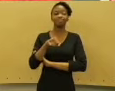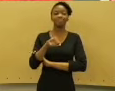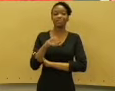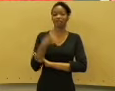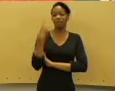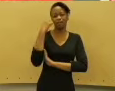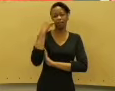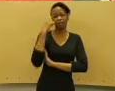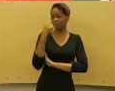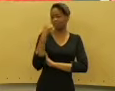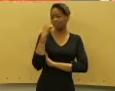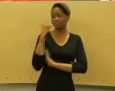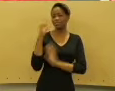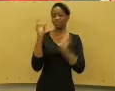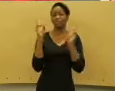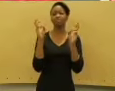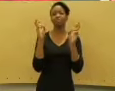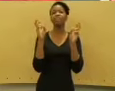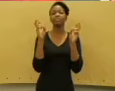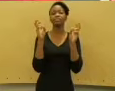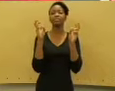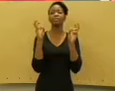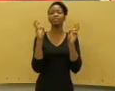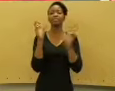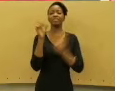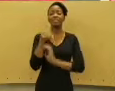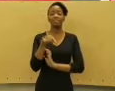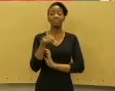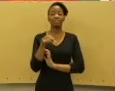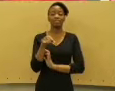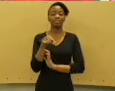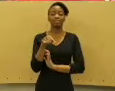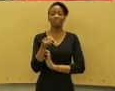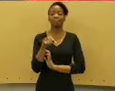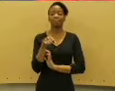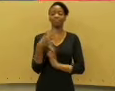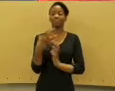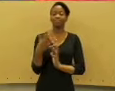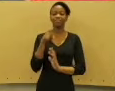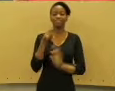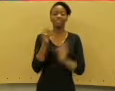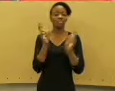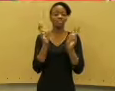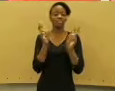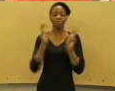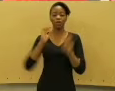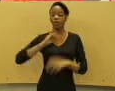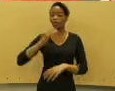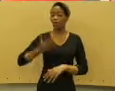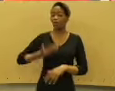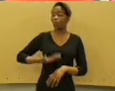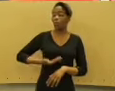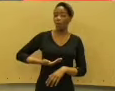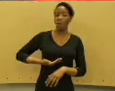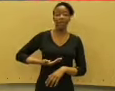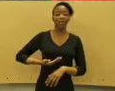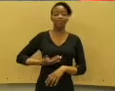yesterday. And how this is not just an issue of straight women not coming,